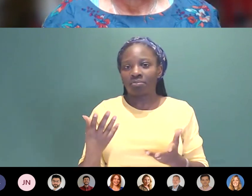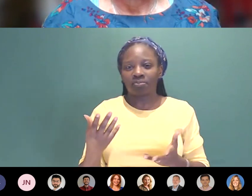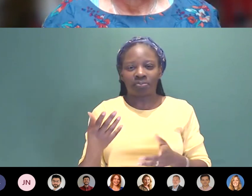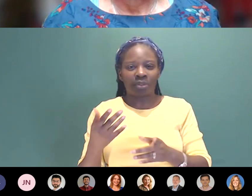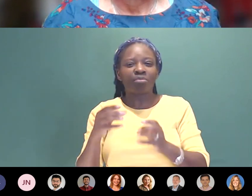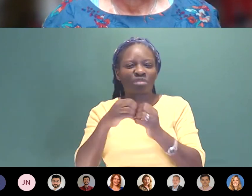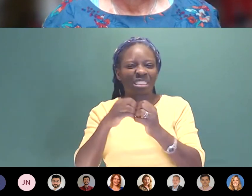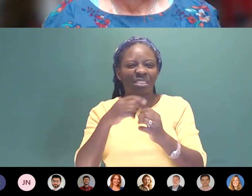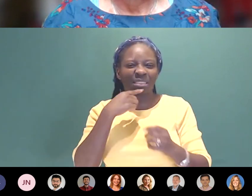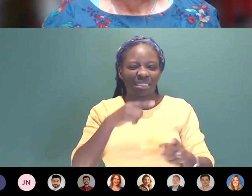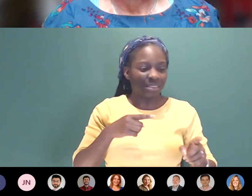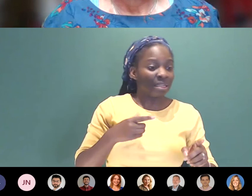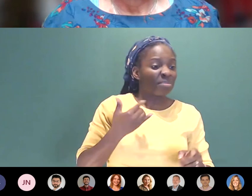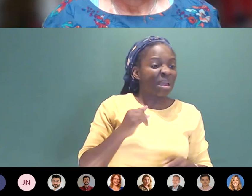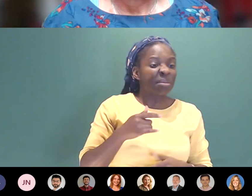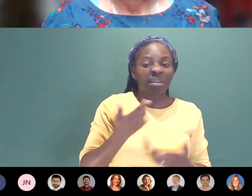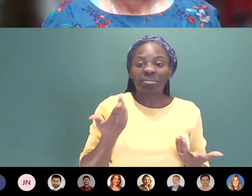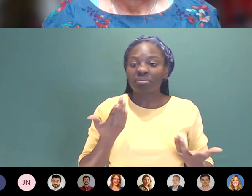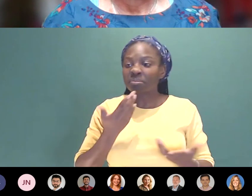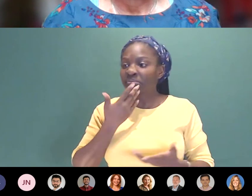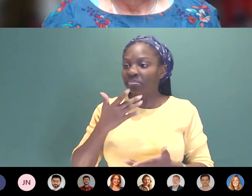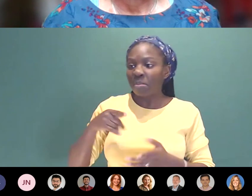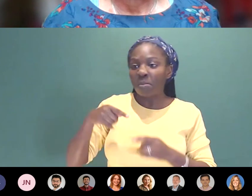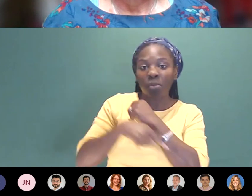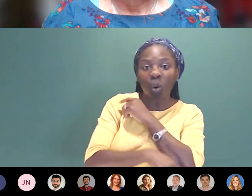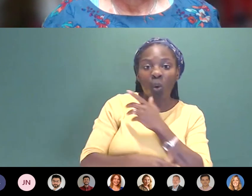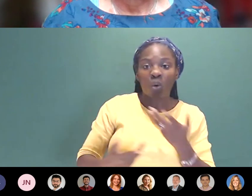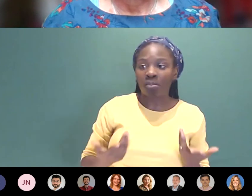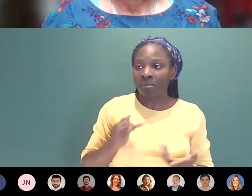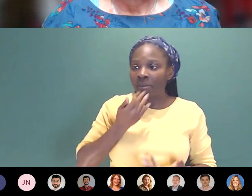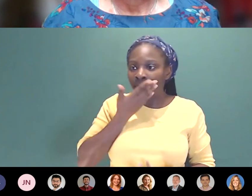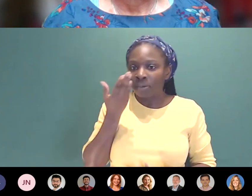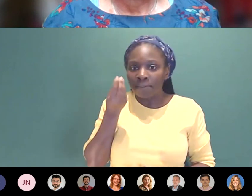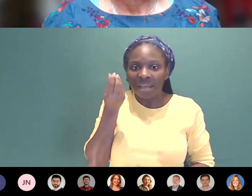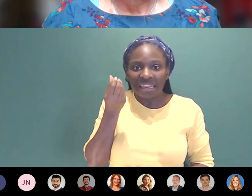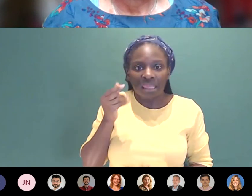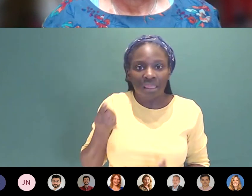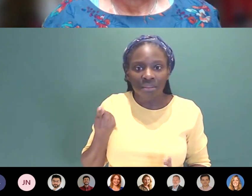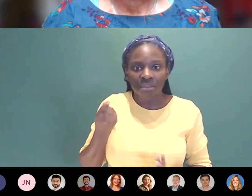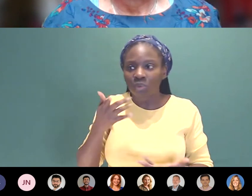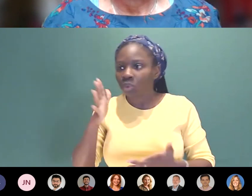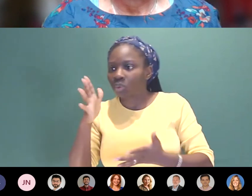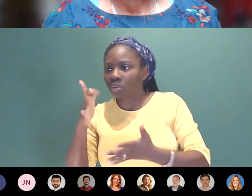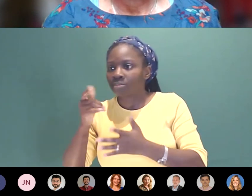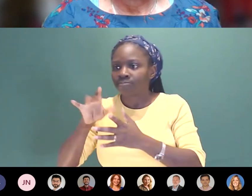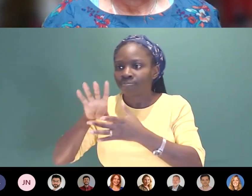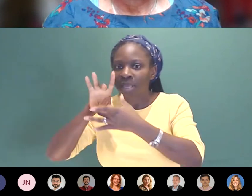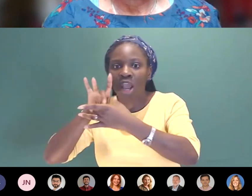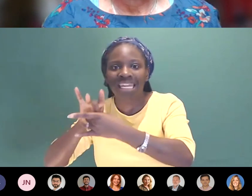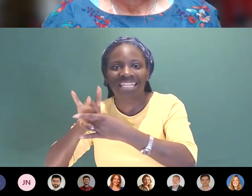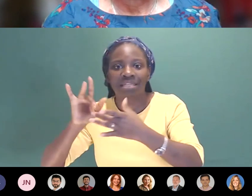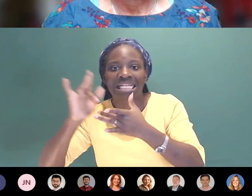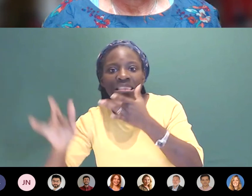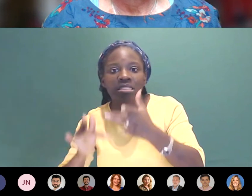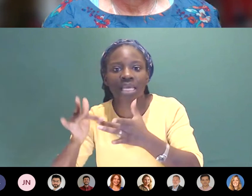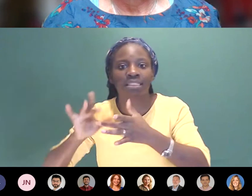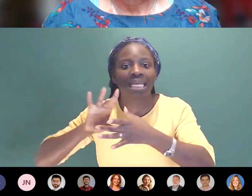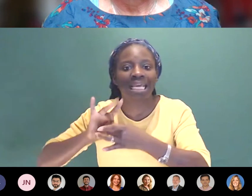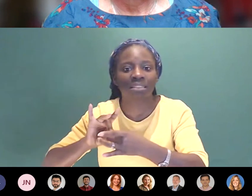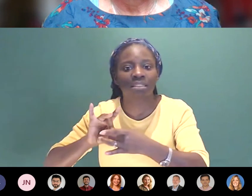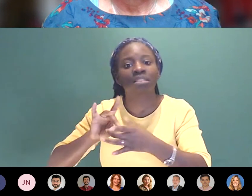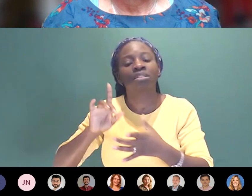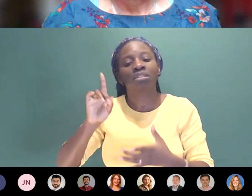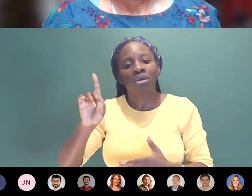backgrounds where they have less disposable income, they perhaps wouldn't have had the money to pay for connectivity. So we made sure that any